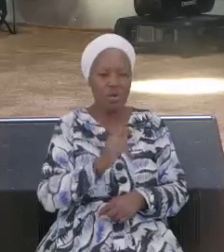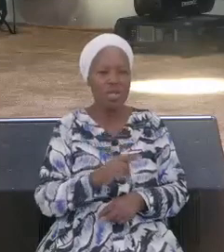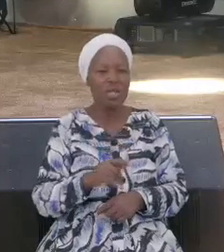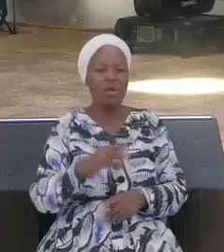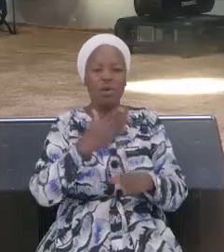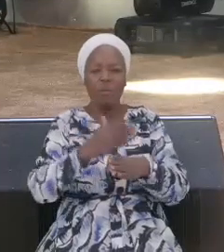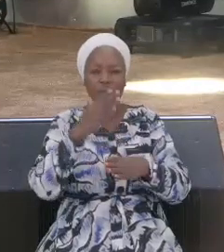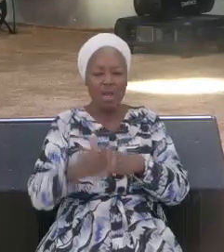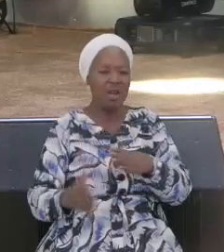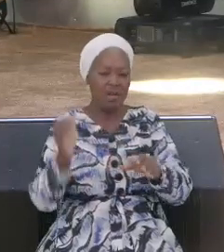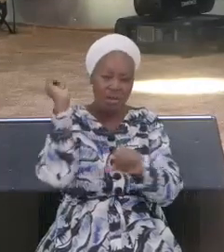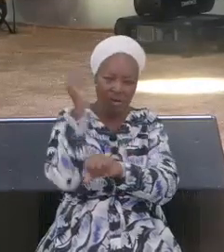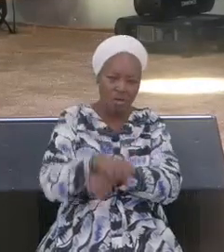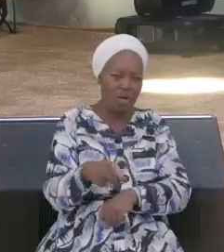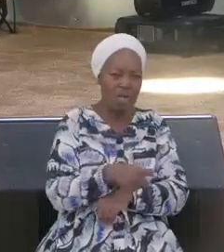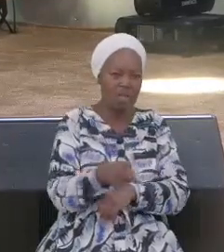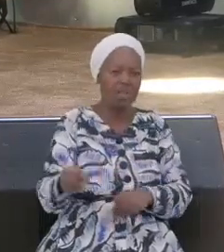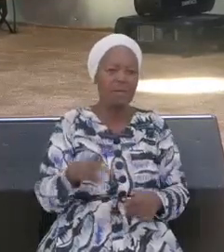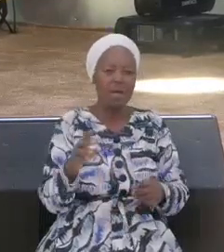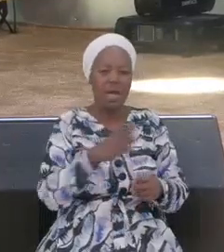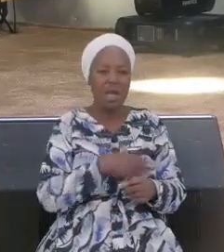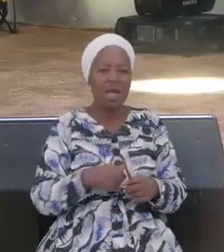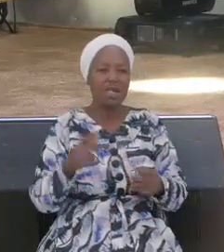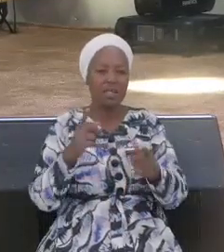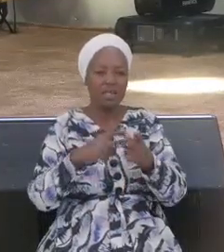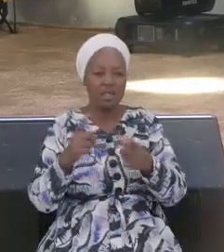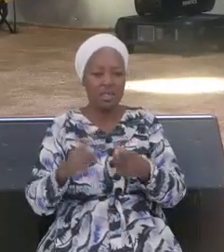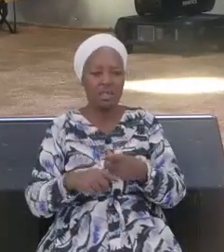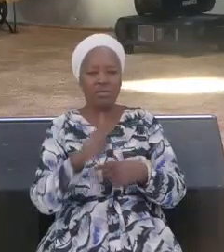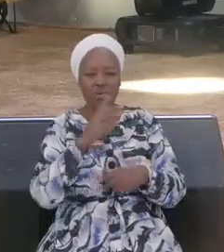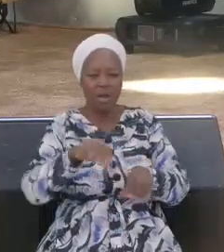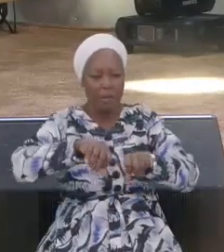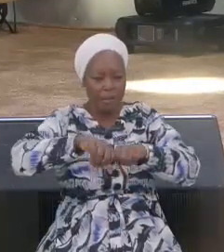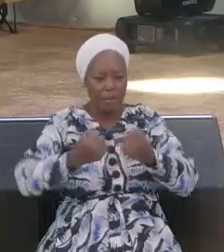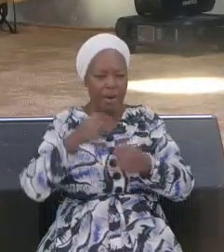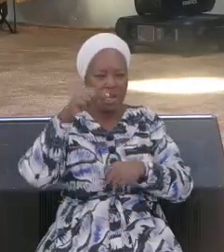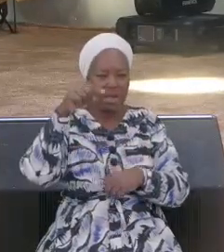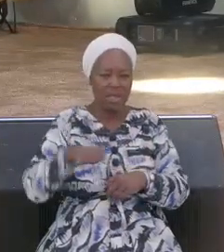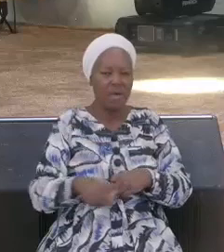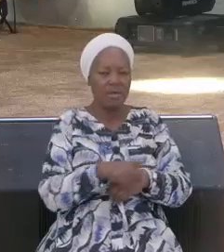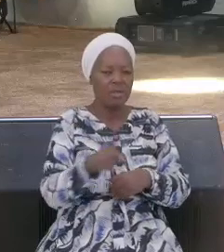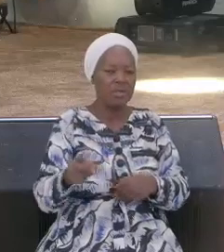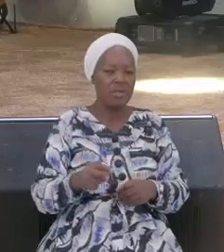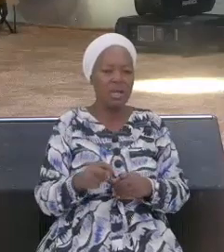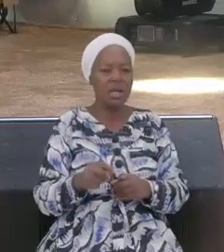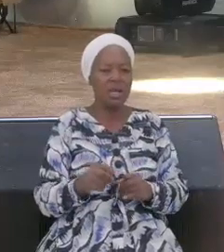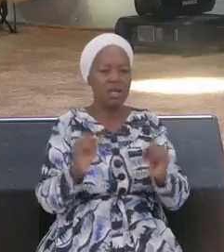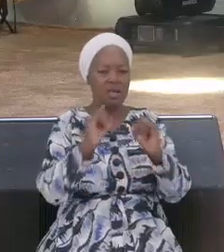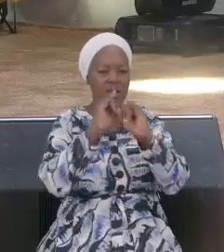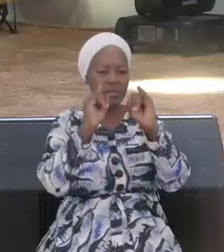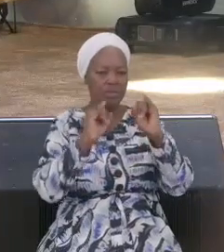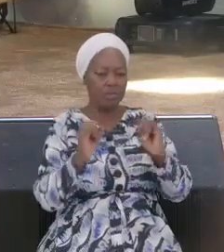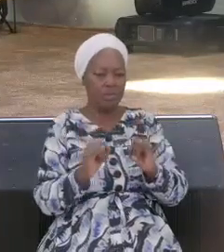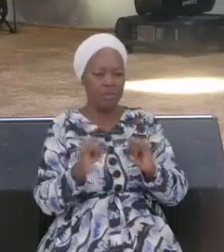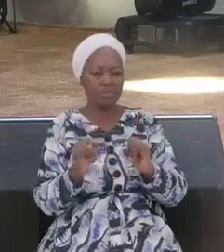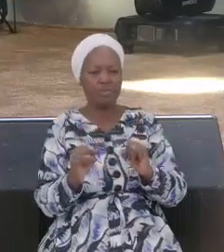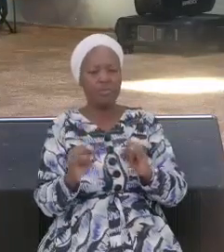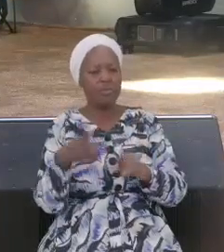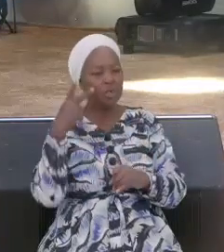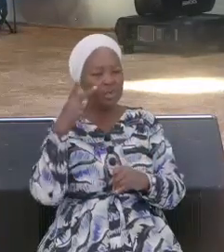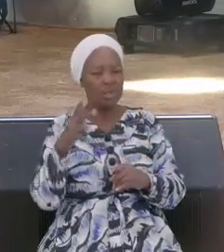overthrow them and quite break down their images. That's a condition. You're not